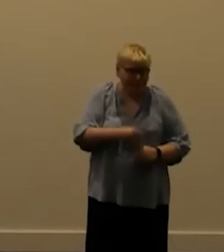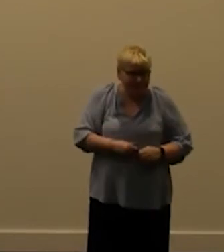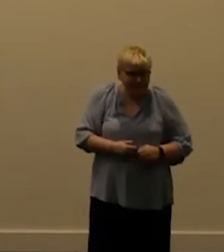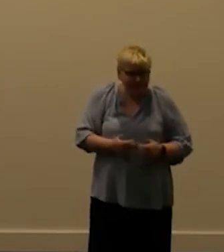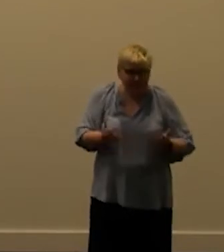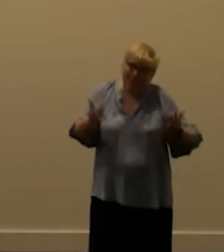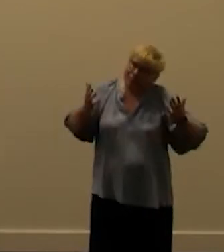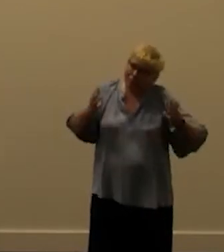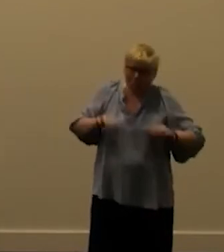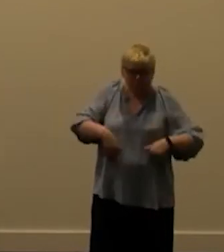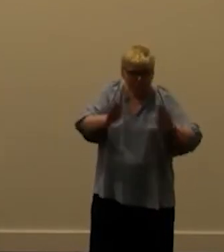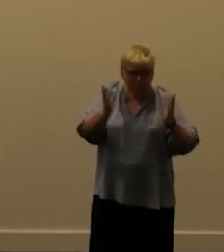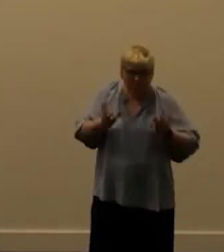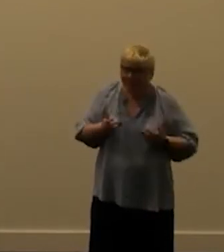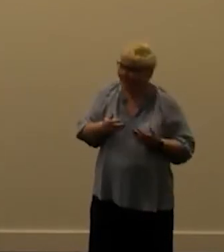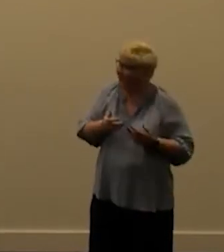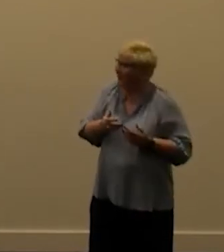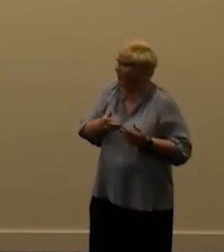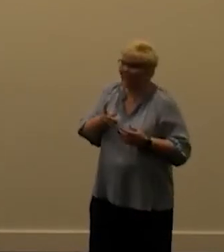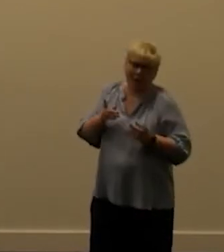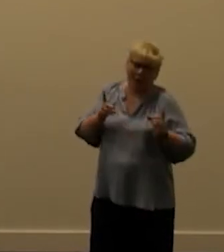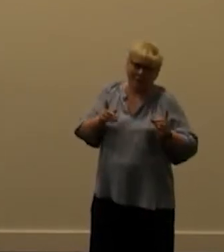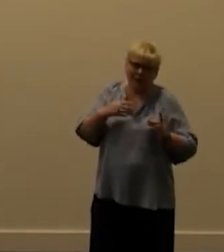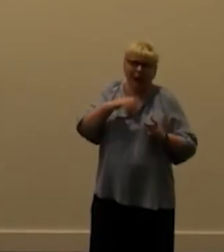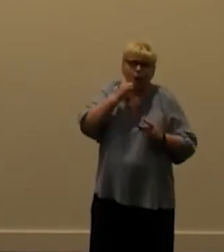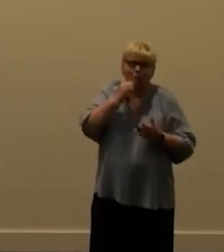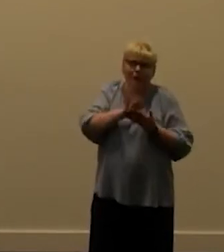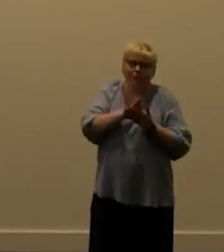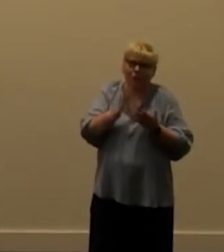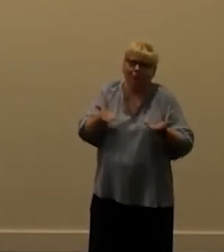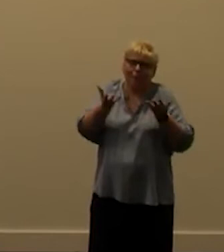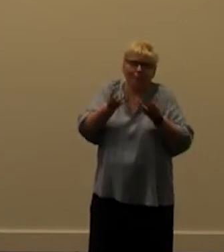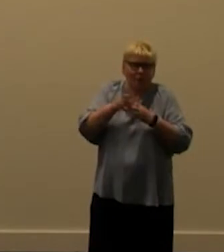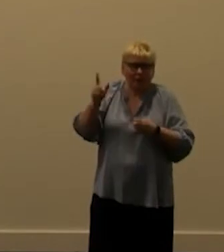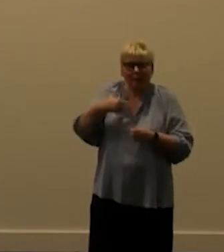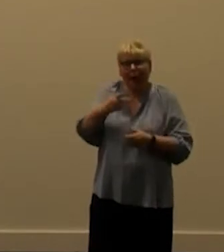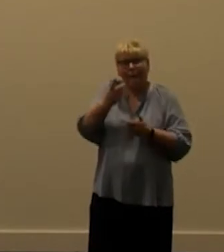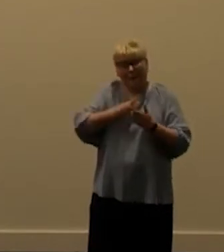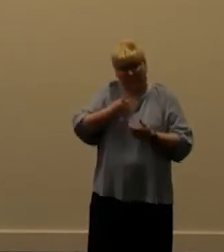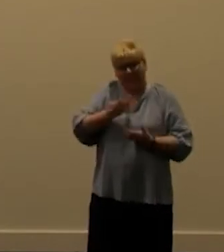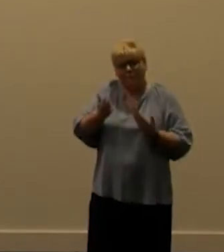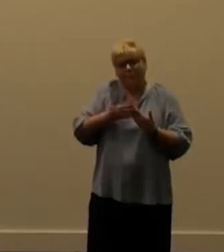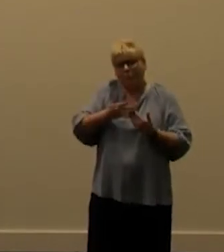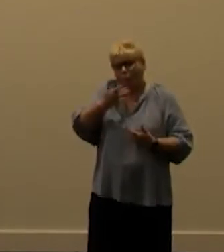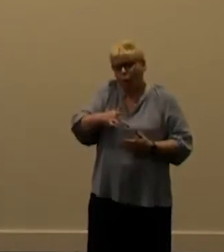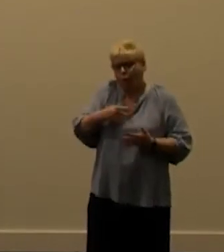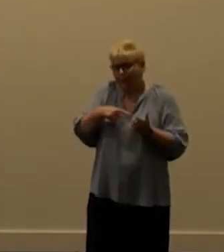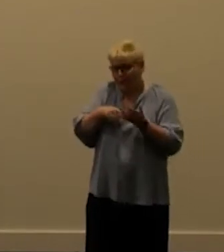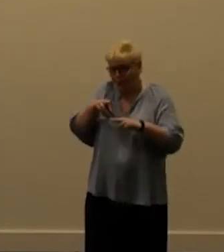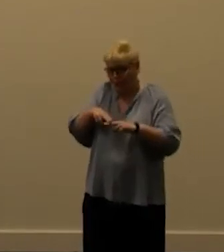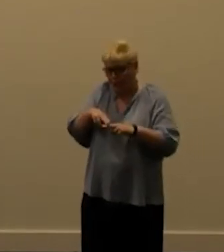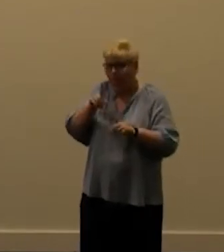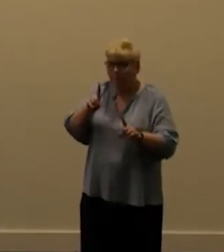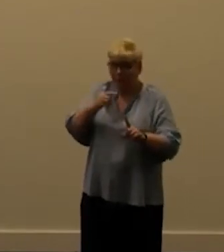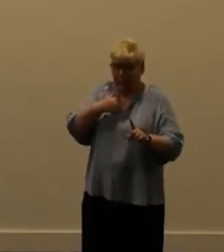say. I would be ecstatic to play with it, because I'm more familiar with Terraform, in all honesty. But I love the